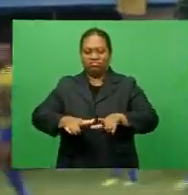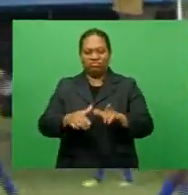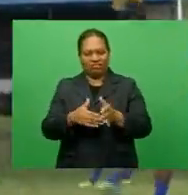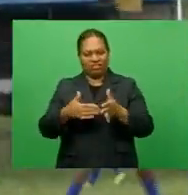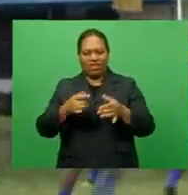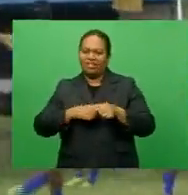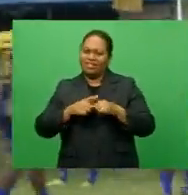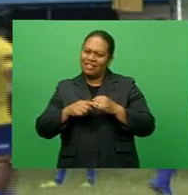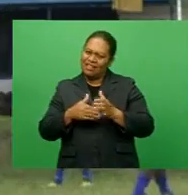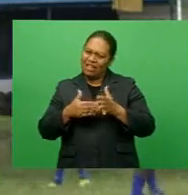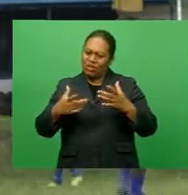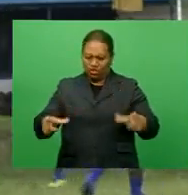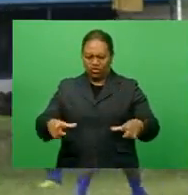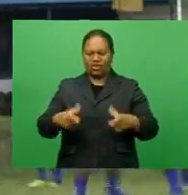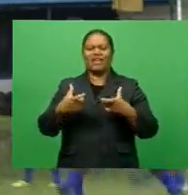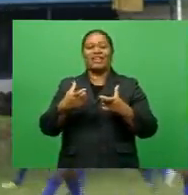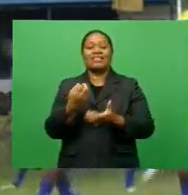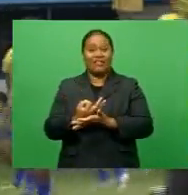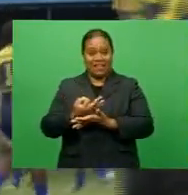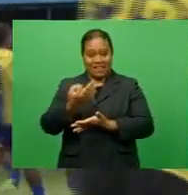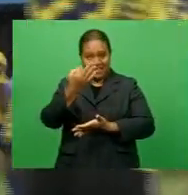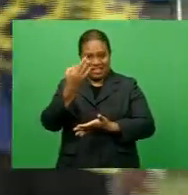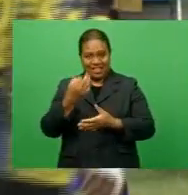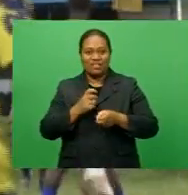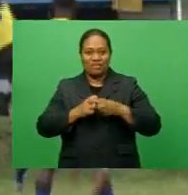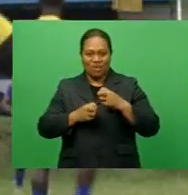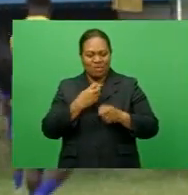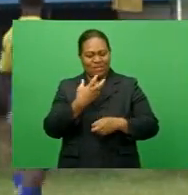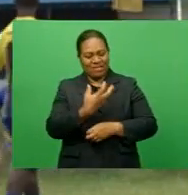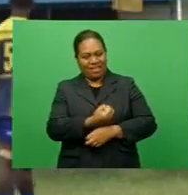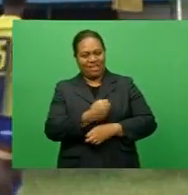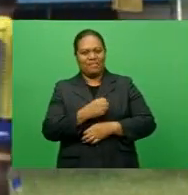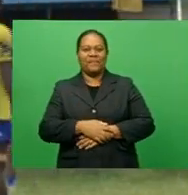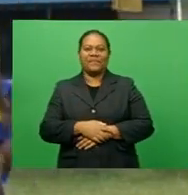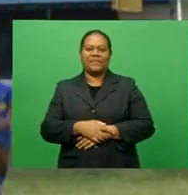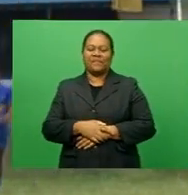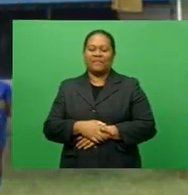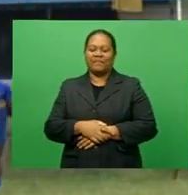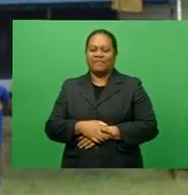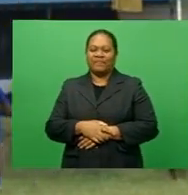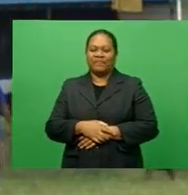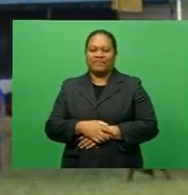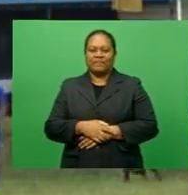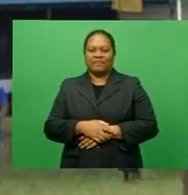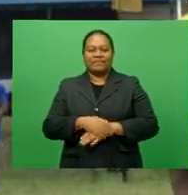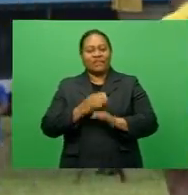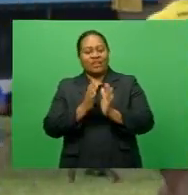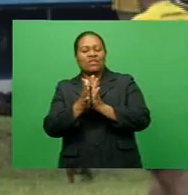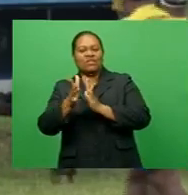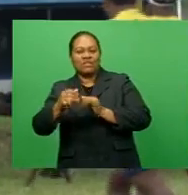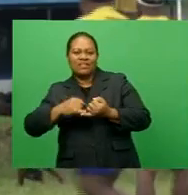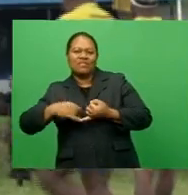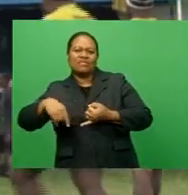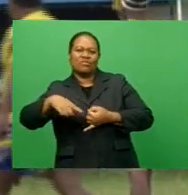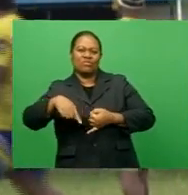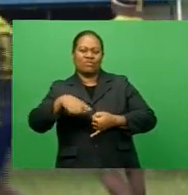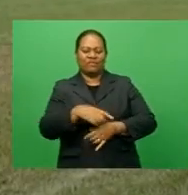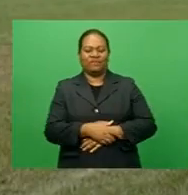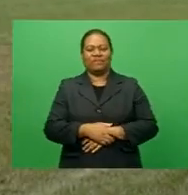today. Challenges was financial challenges and going up team in Koroturanga Championship